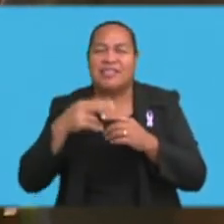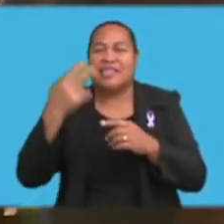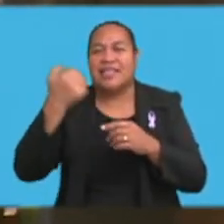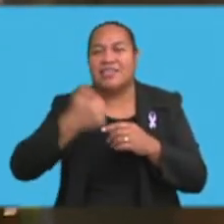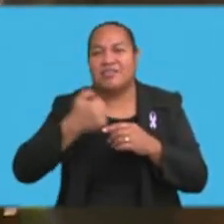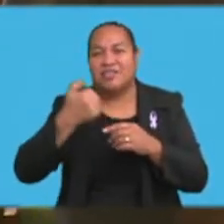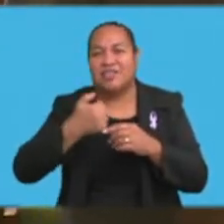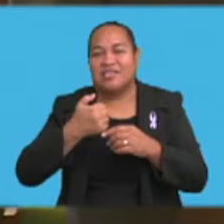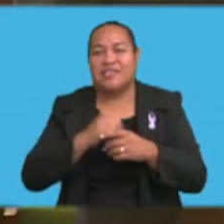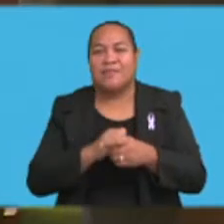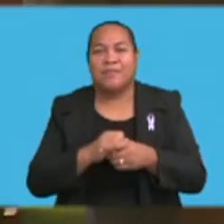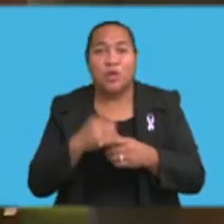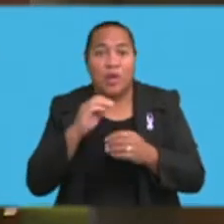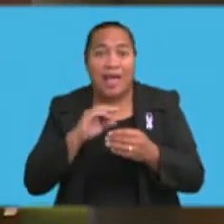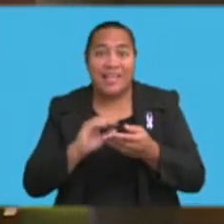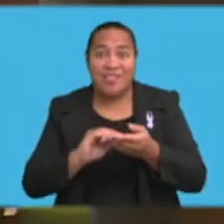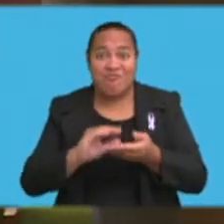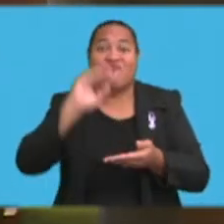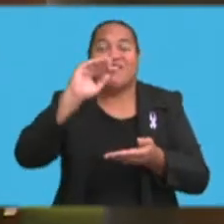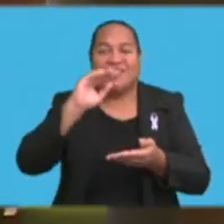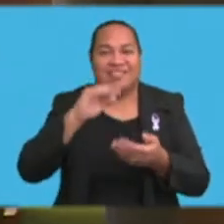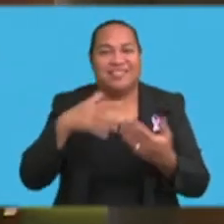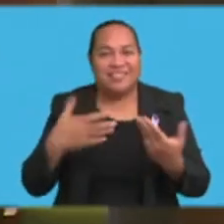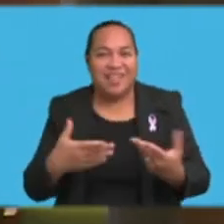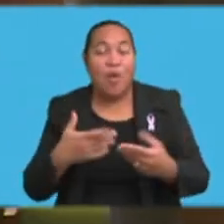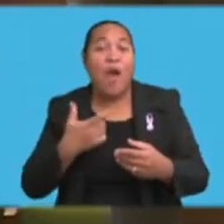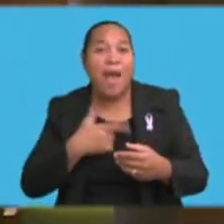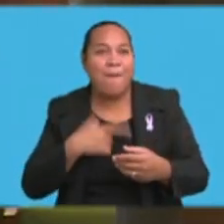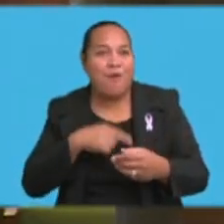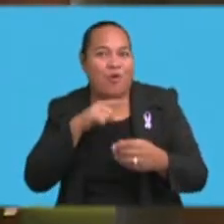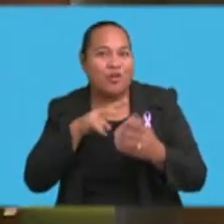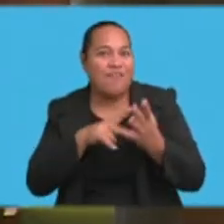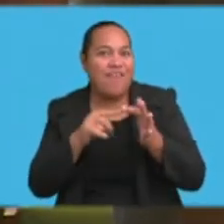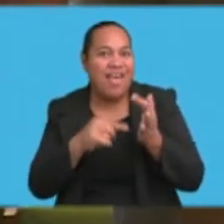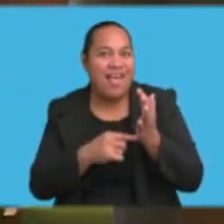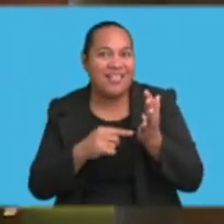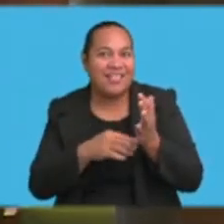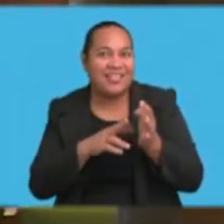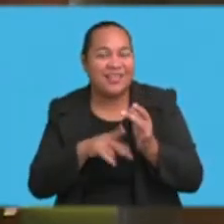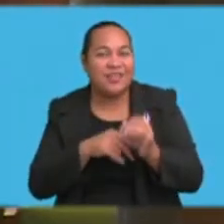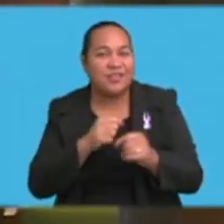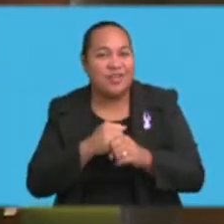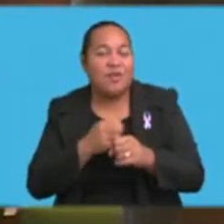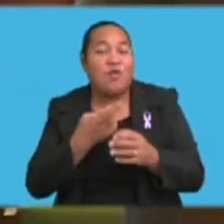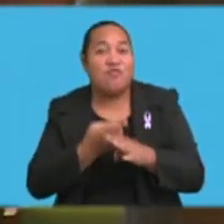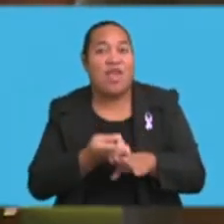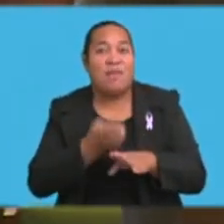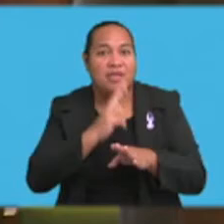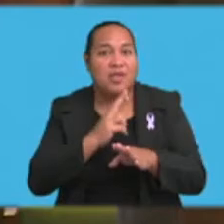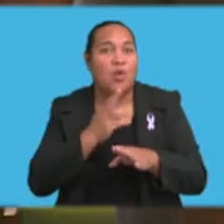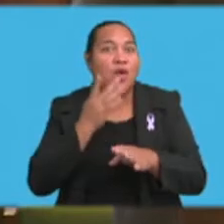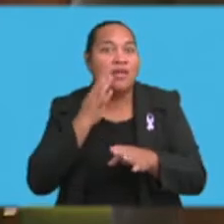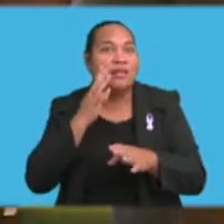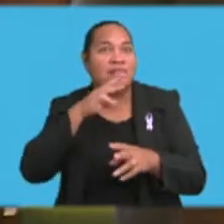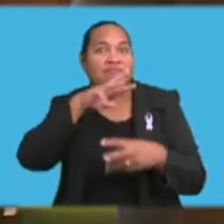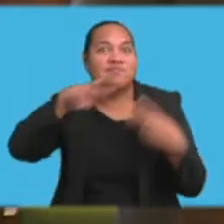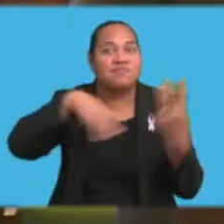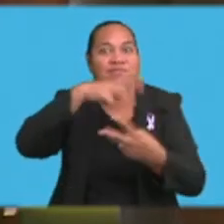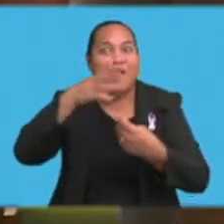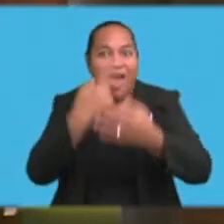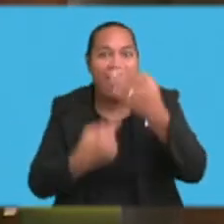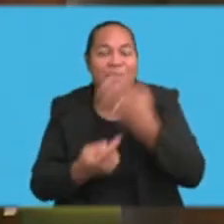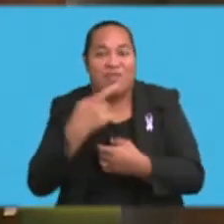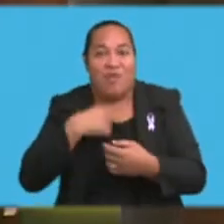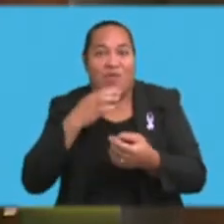Increase in the number, we believe, was due to the vetting of plans on the rehabilitation following the devastation caused by Tropical Cyclone